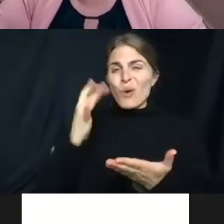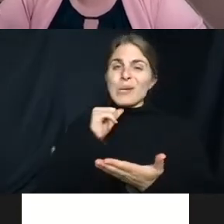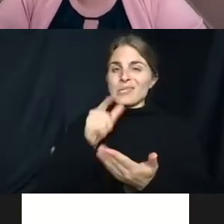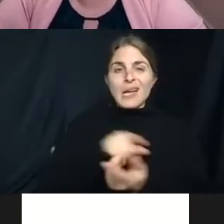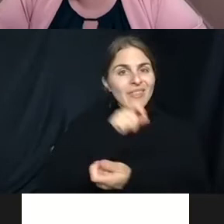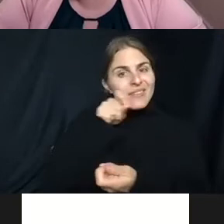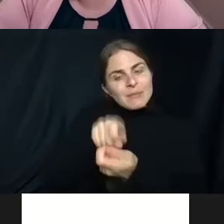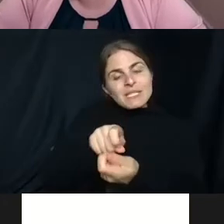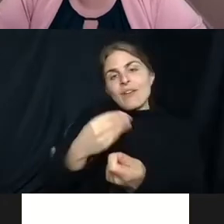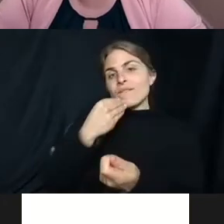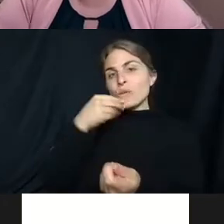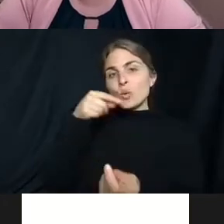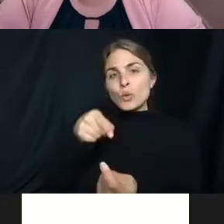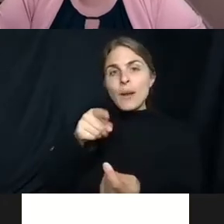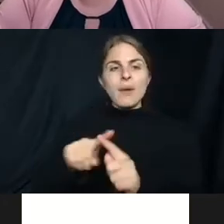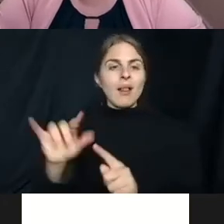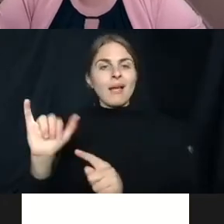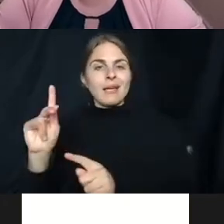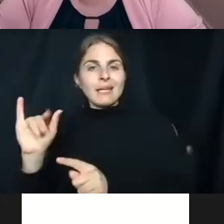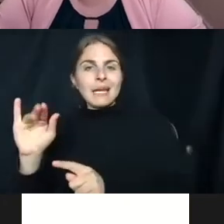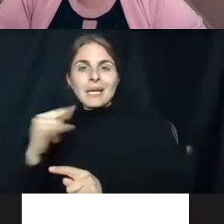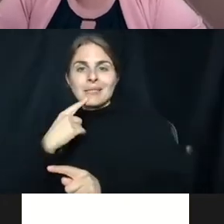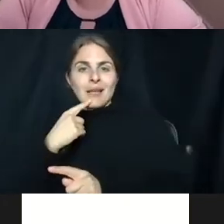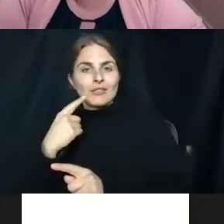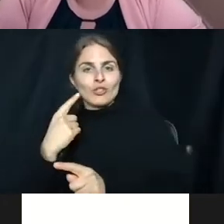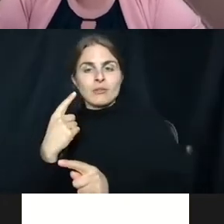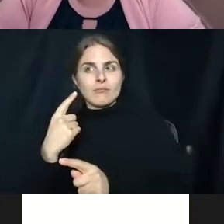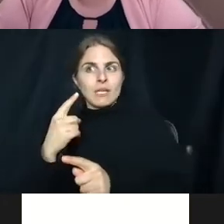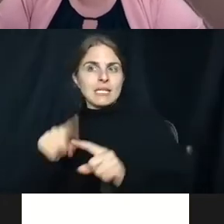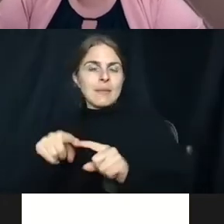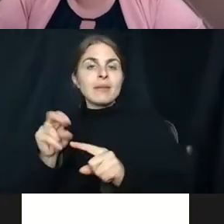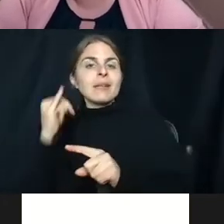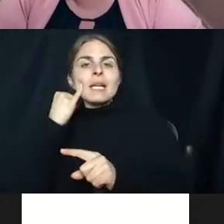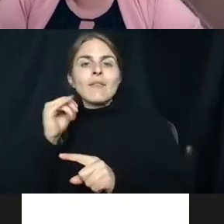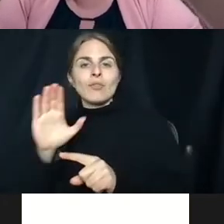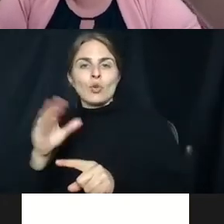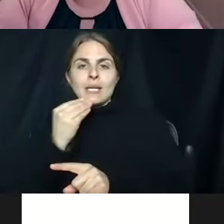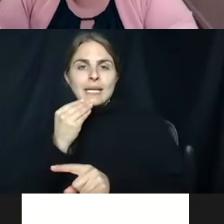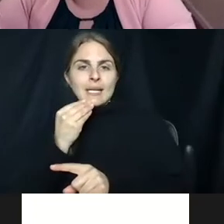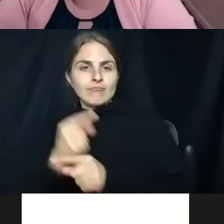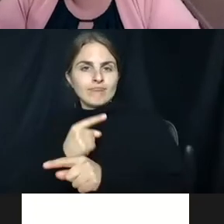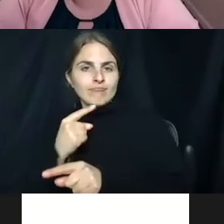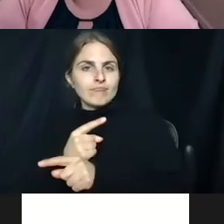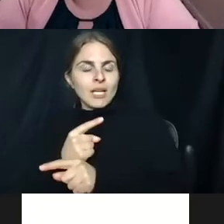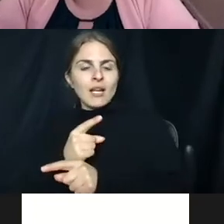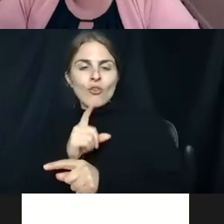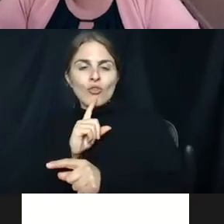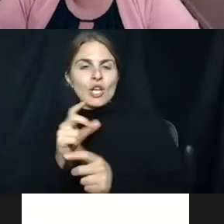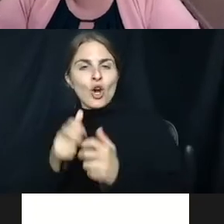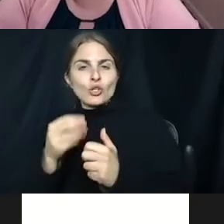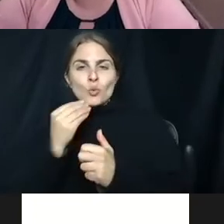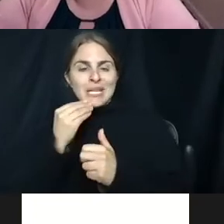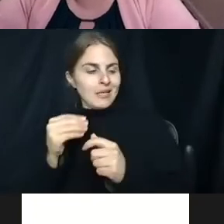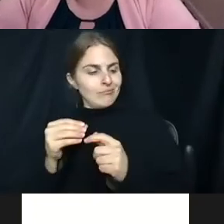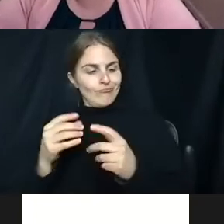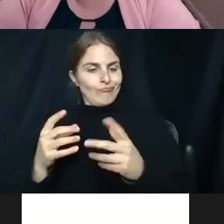It's just the fact that, like Kimmie said, people are eating and it's really hard to eat consistently